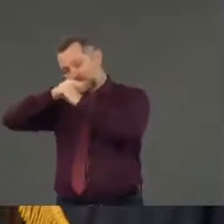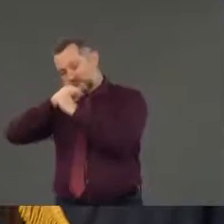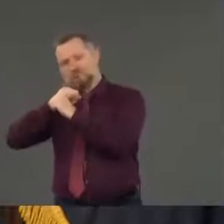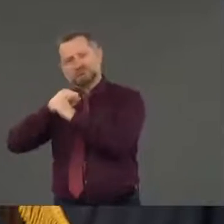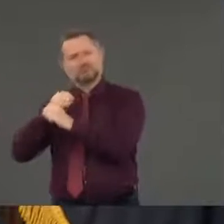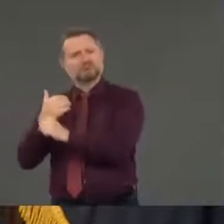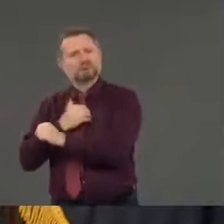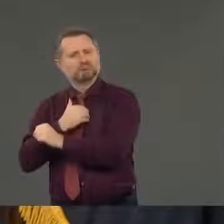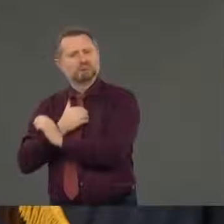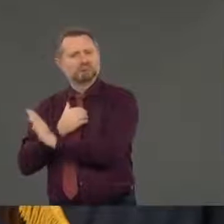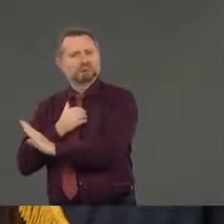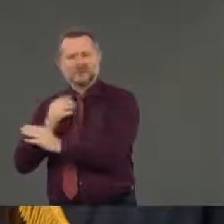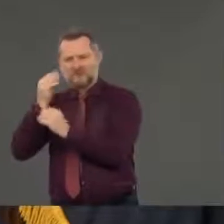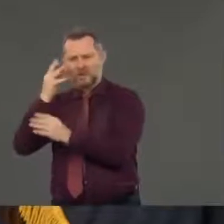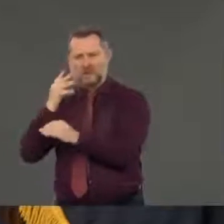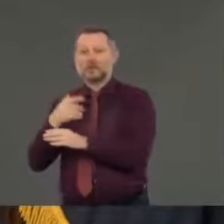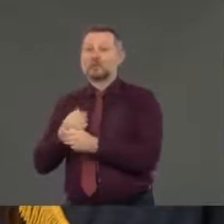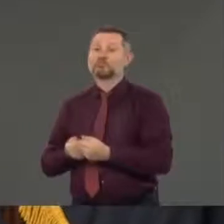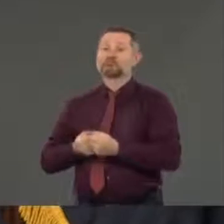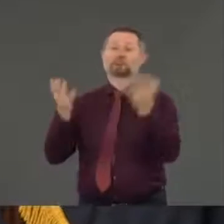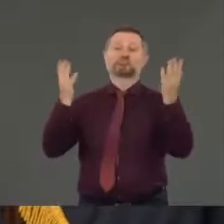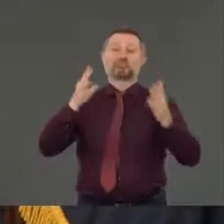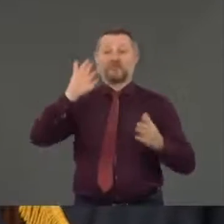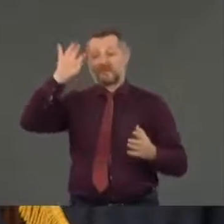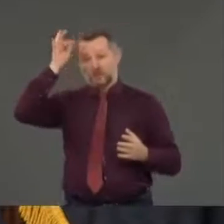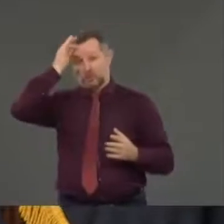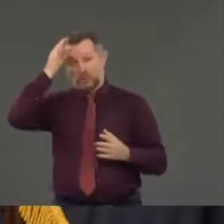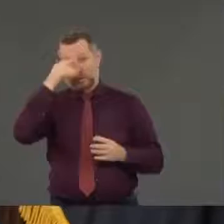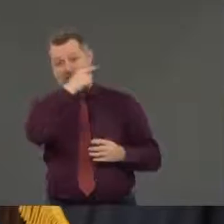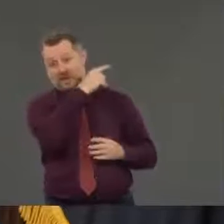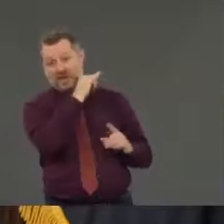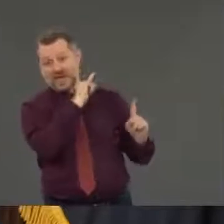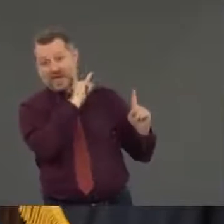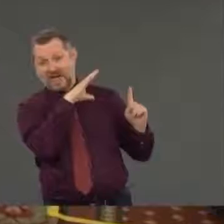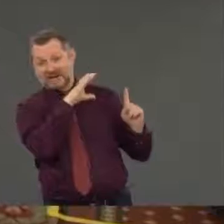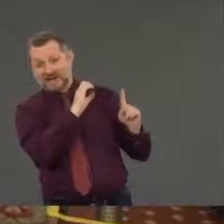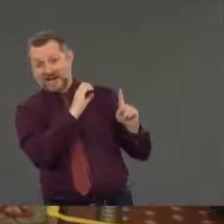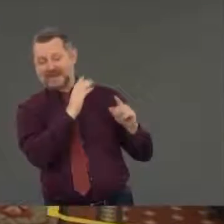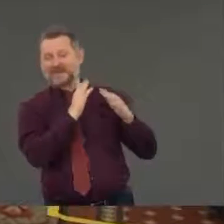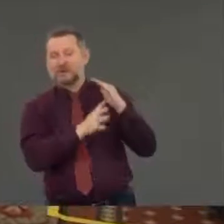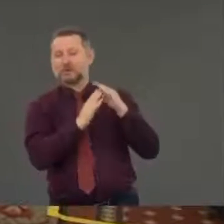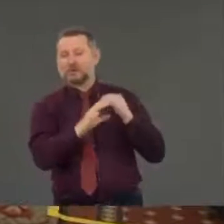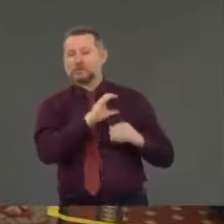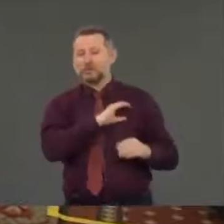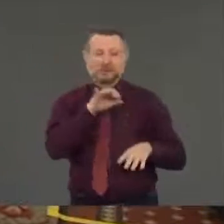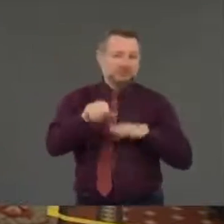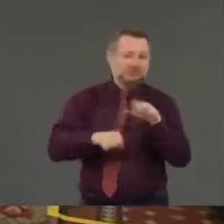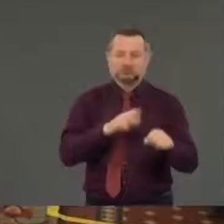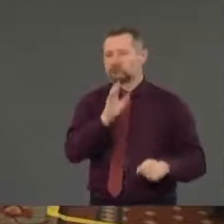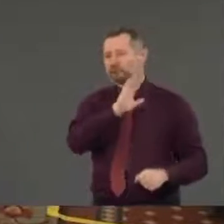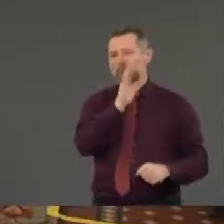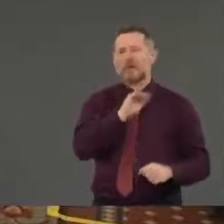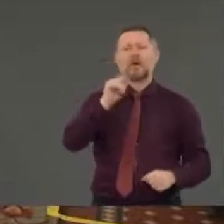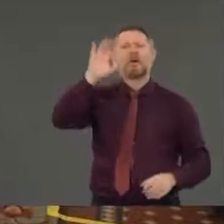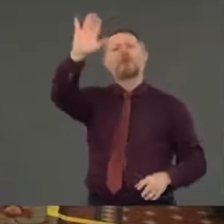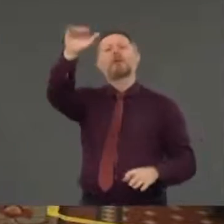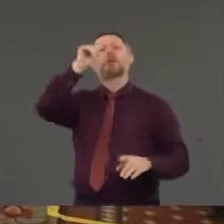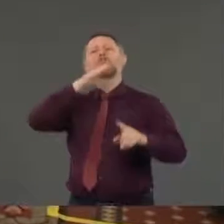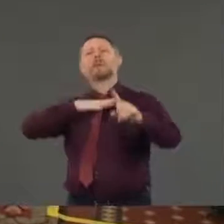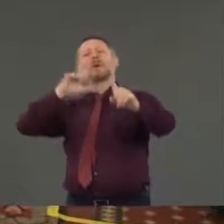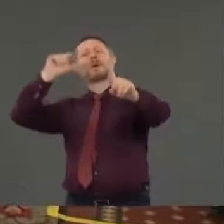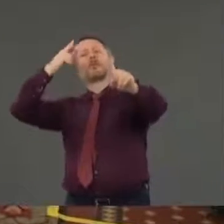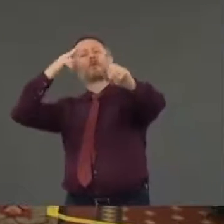being shared with any federal immigration agency or anything like that. Governor, as